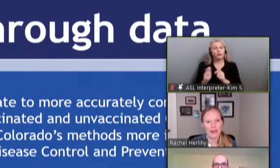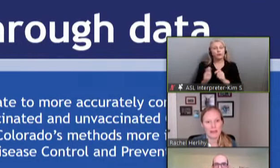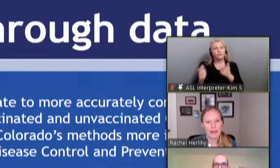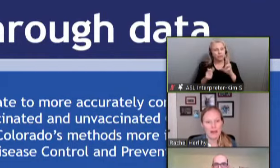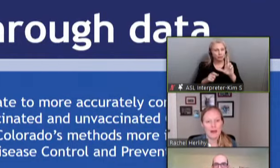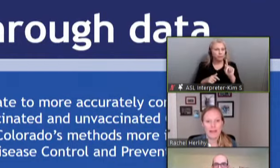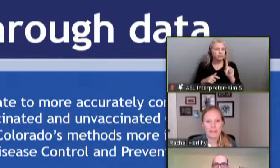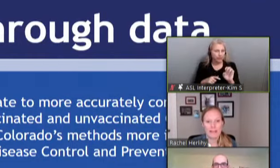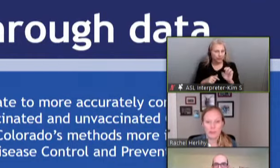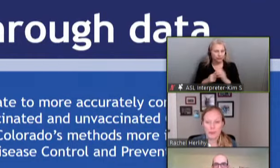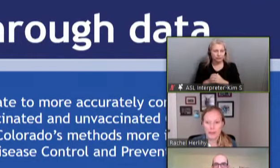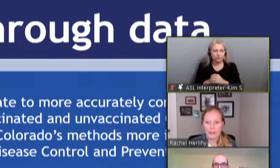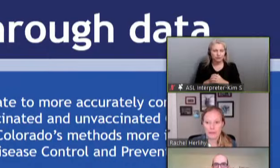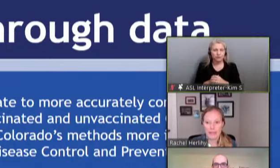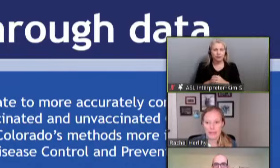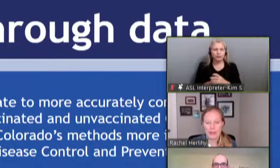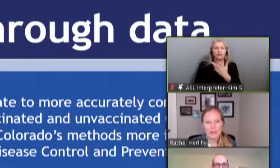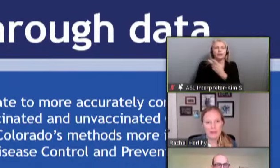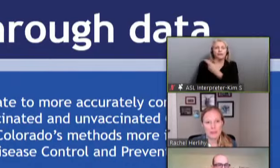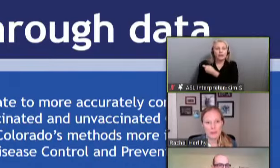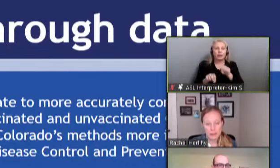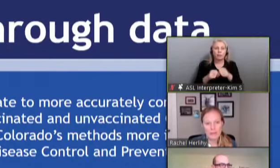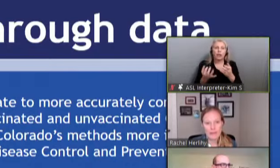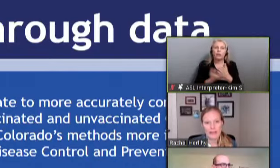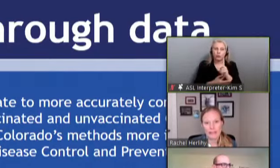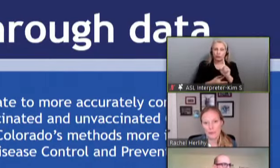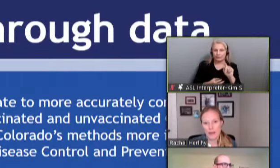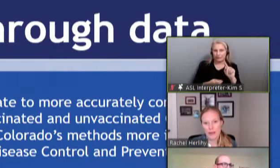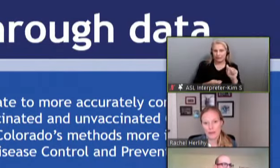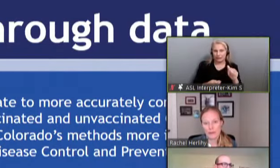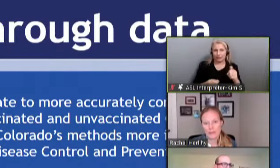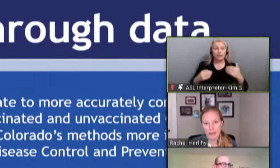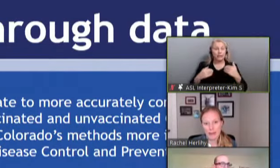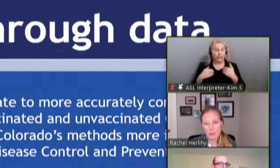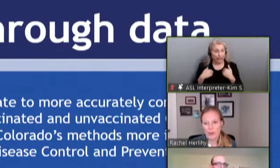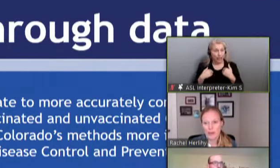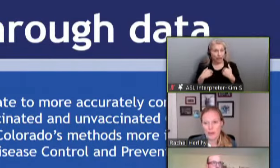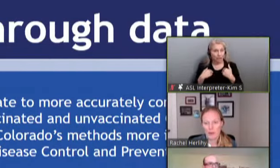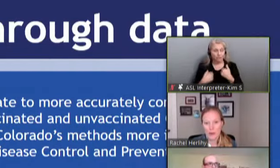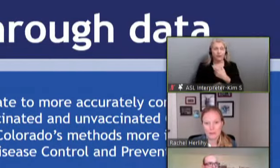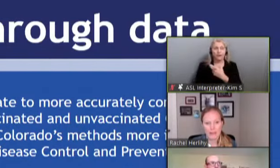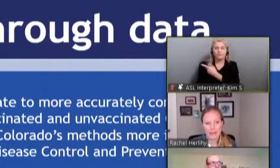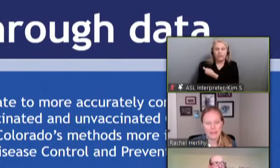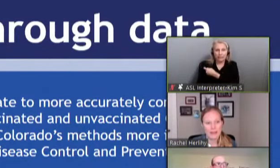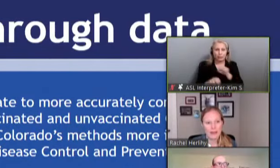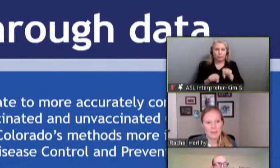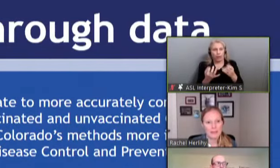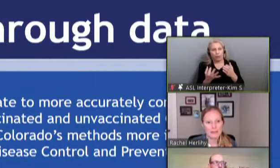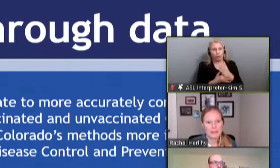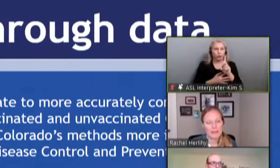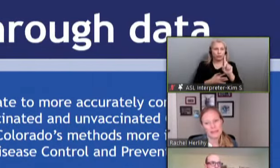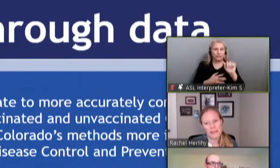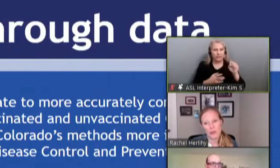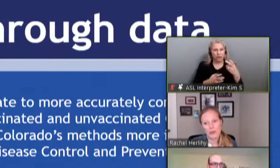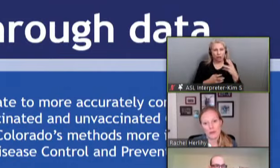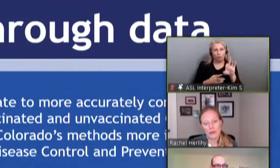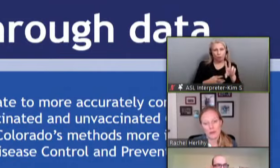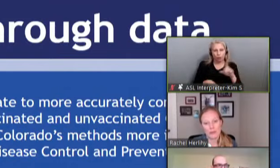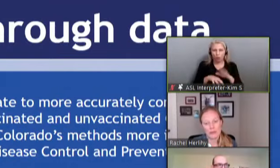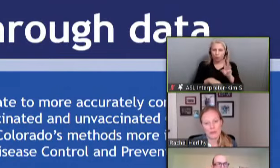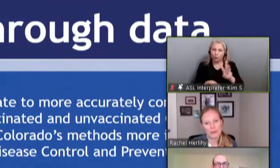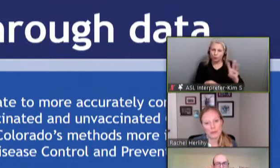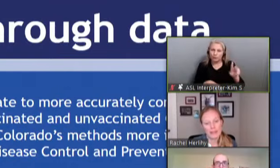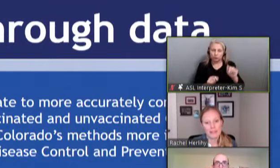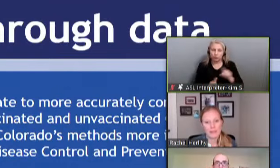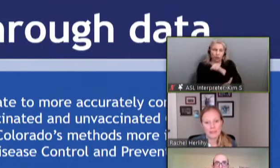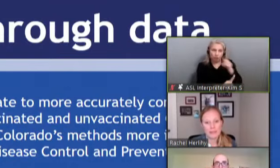update on our vaccine breakthrough data. So we do have a vaccine breakthrough dashboard on our website. This is a site where you can